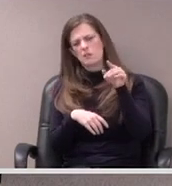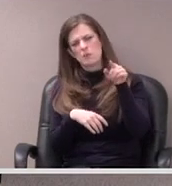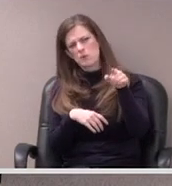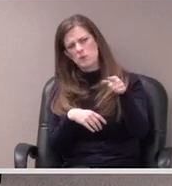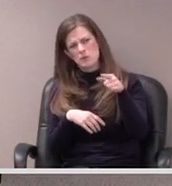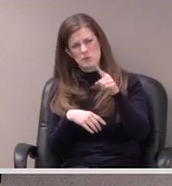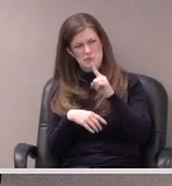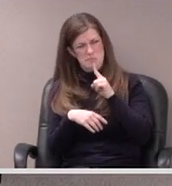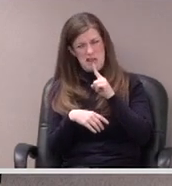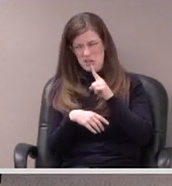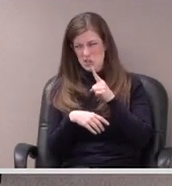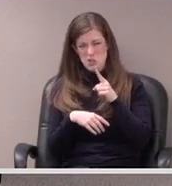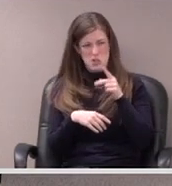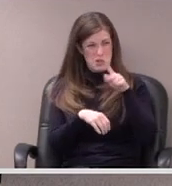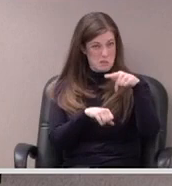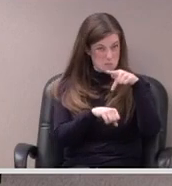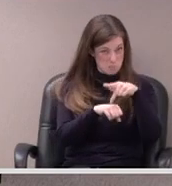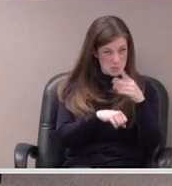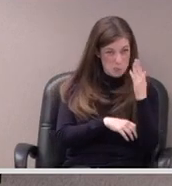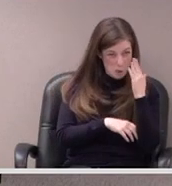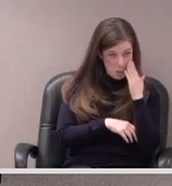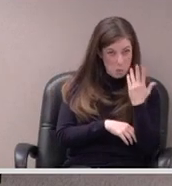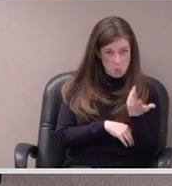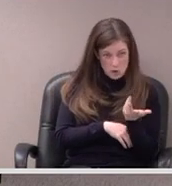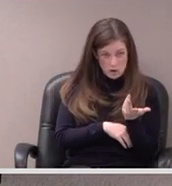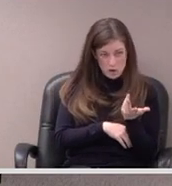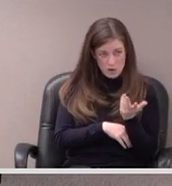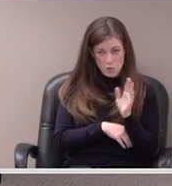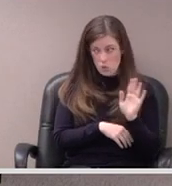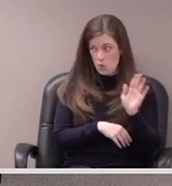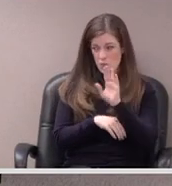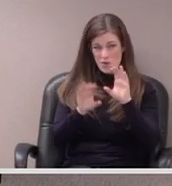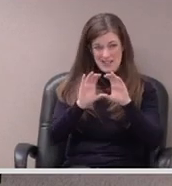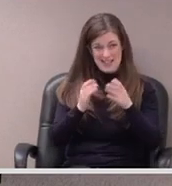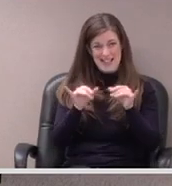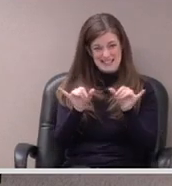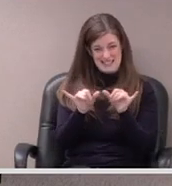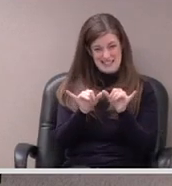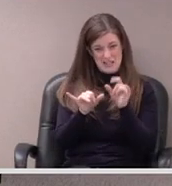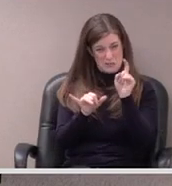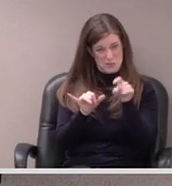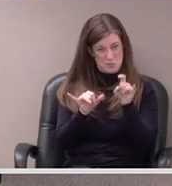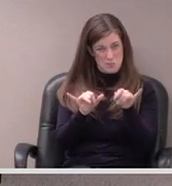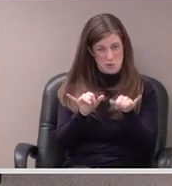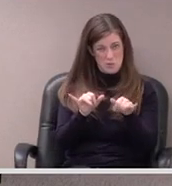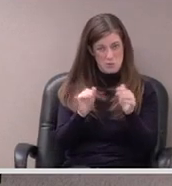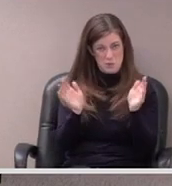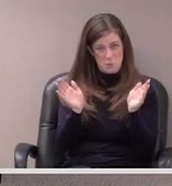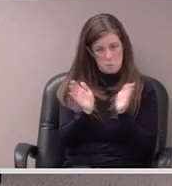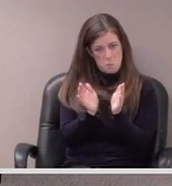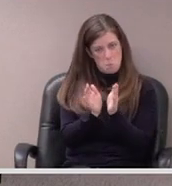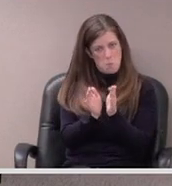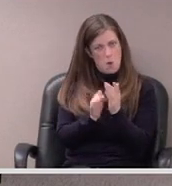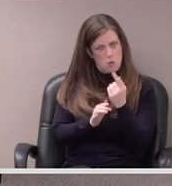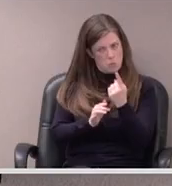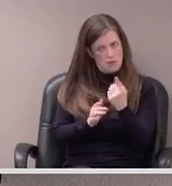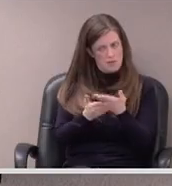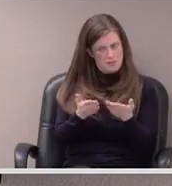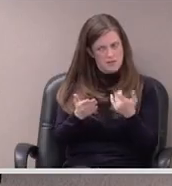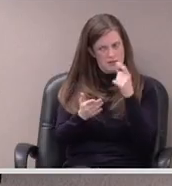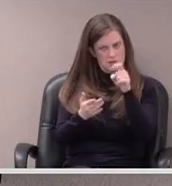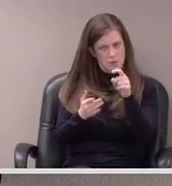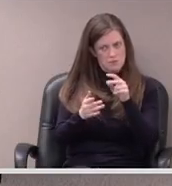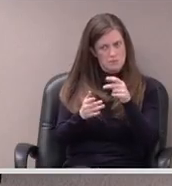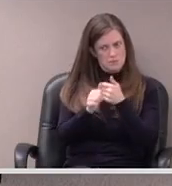But do you make sure that the principals are aware that those class sizes are supposed to be small class sizes, things are supposed to